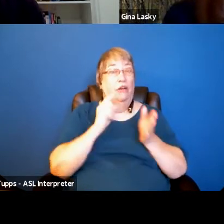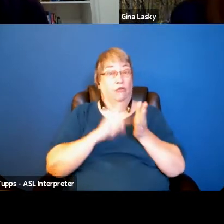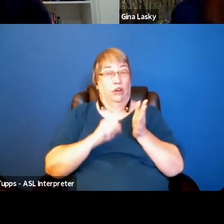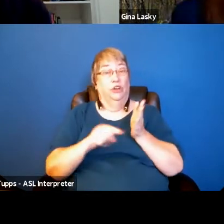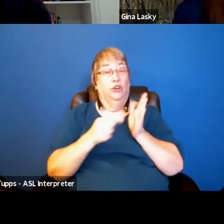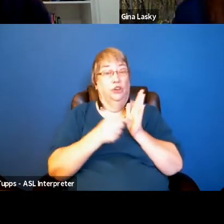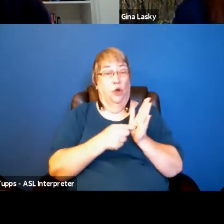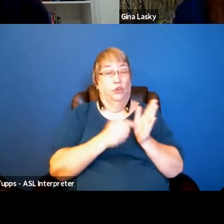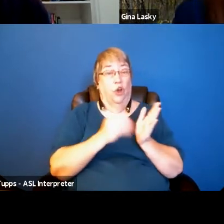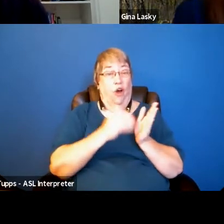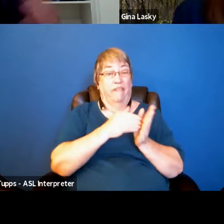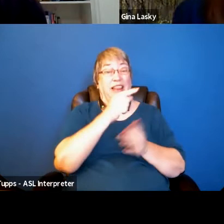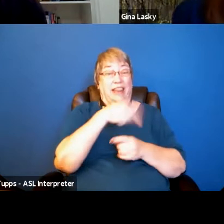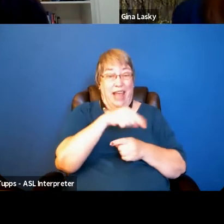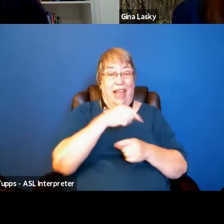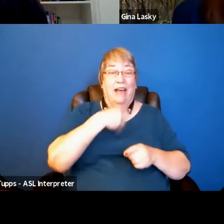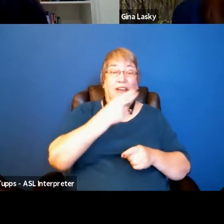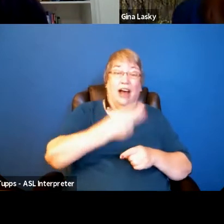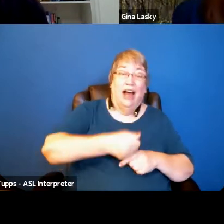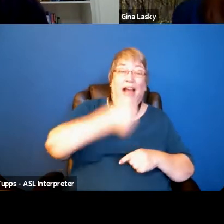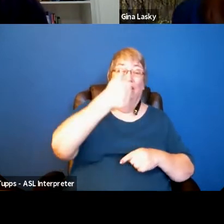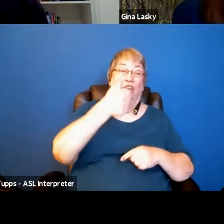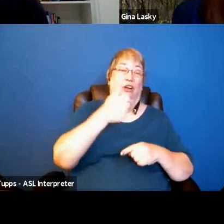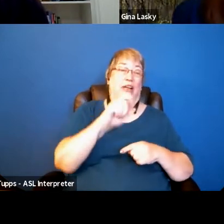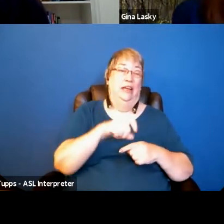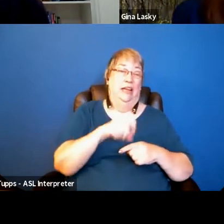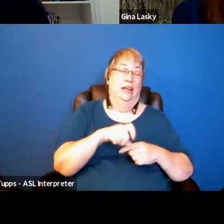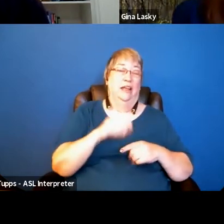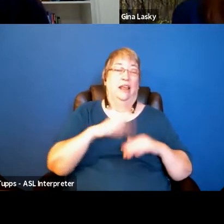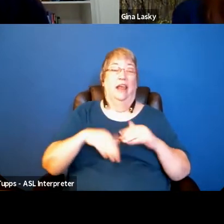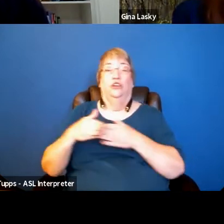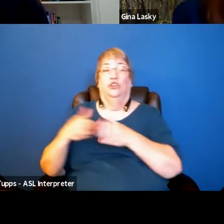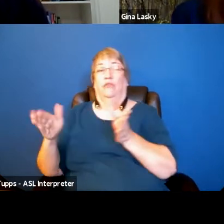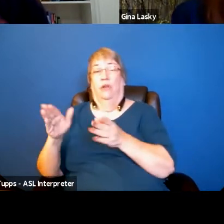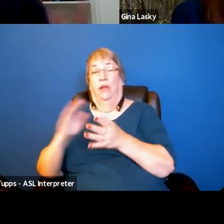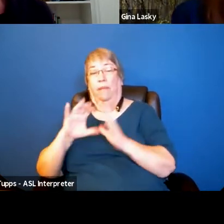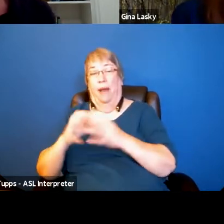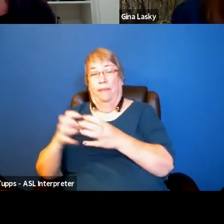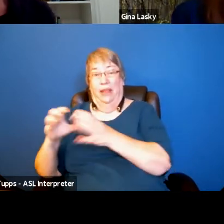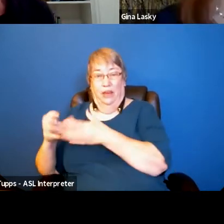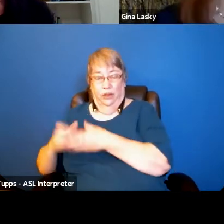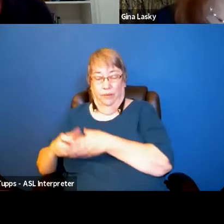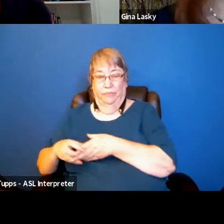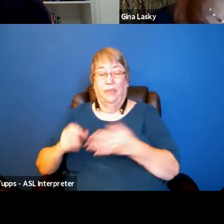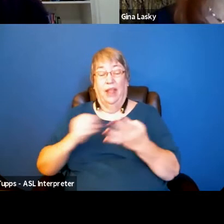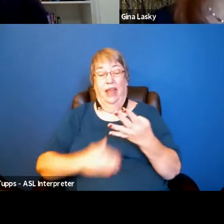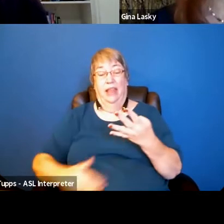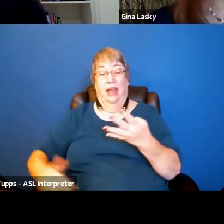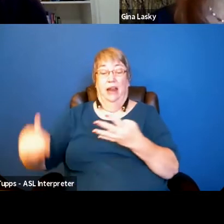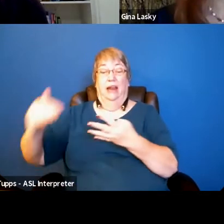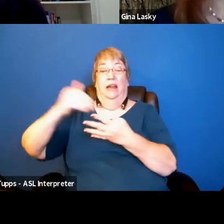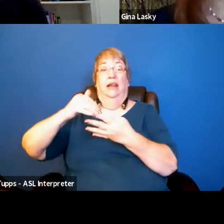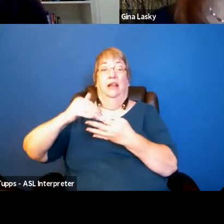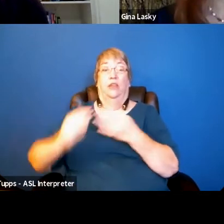oftentimes has a higher behavioral health need than perhaps the general population. To the more extreme cases of unmet need,